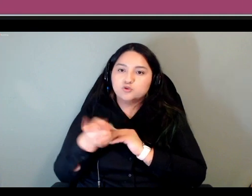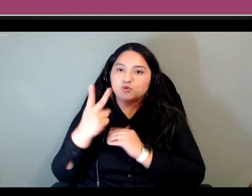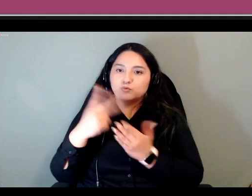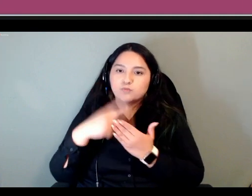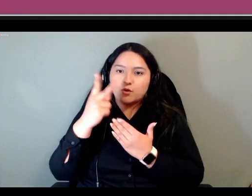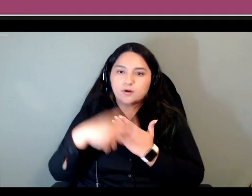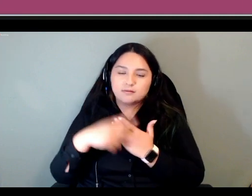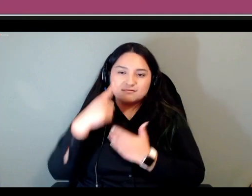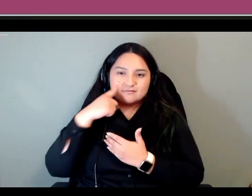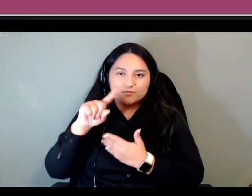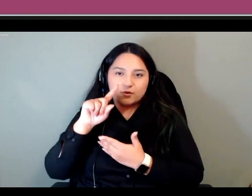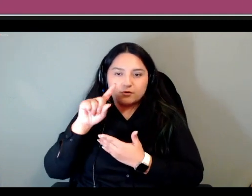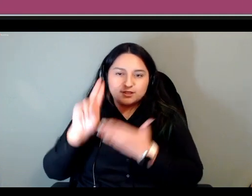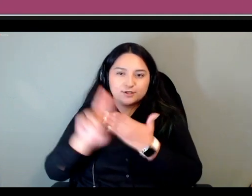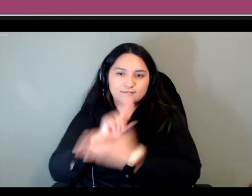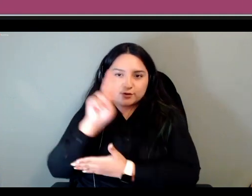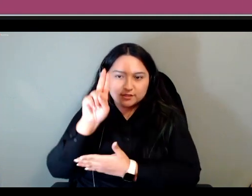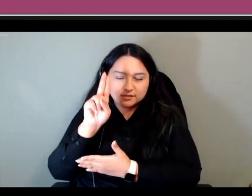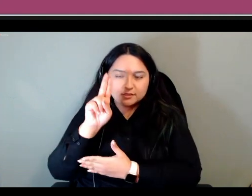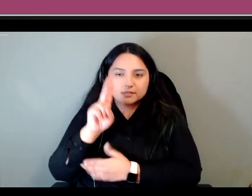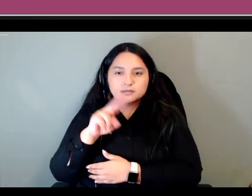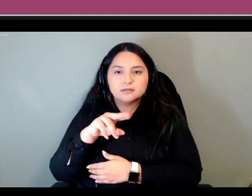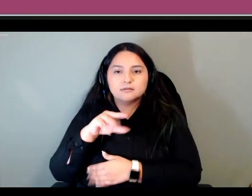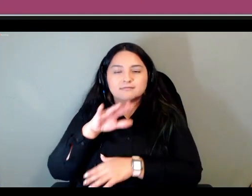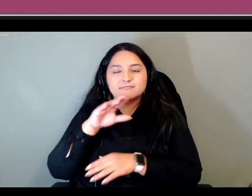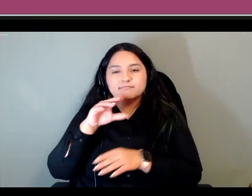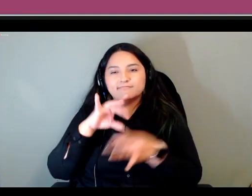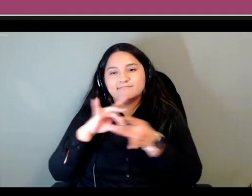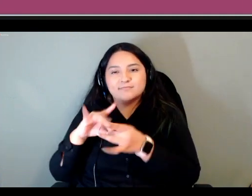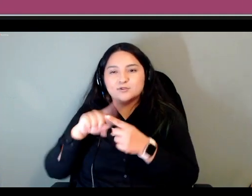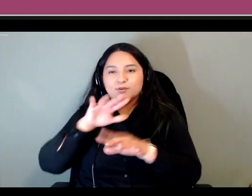a university in Indigenous language